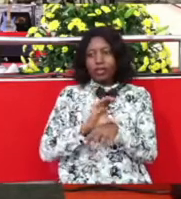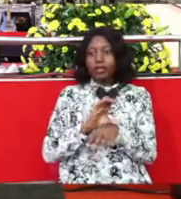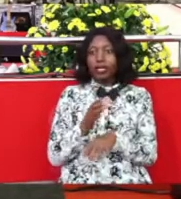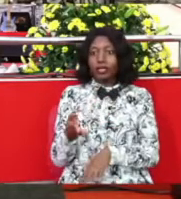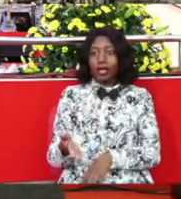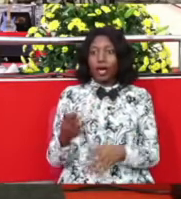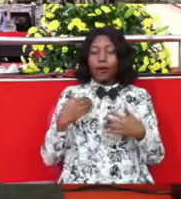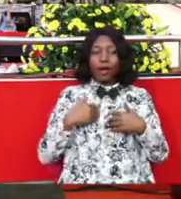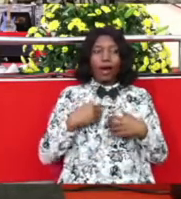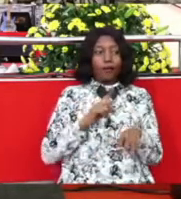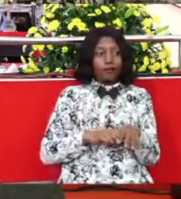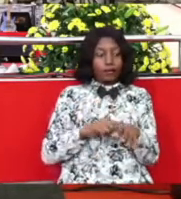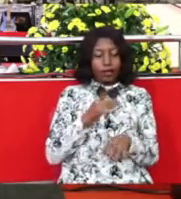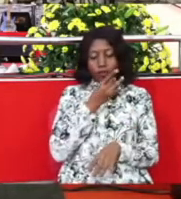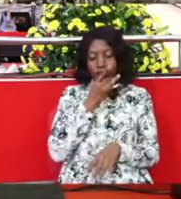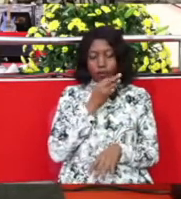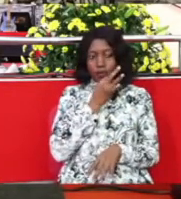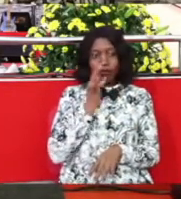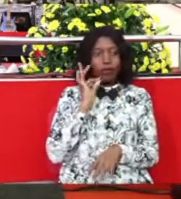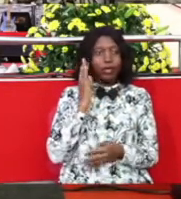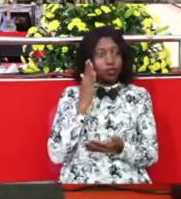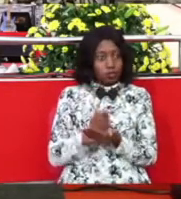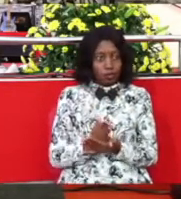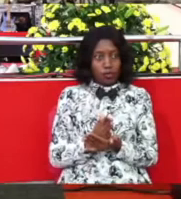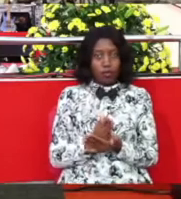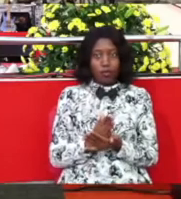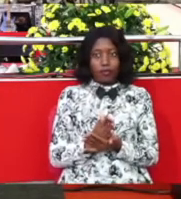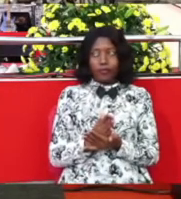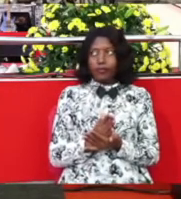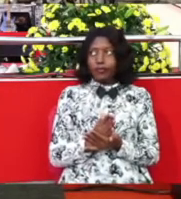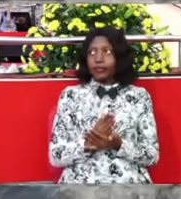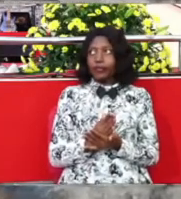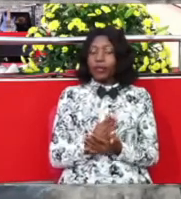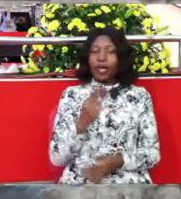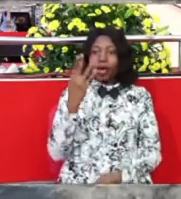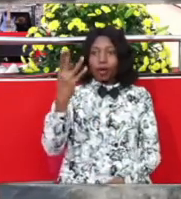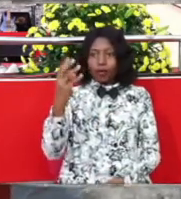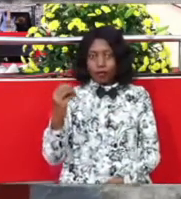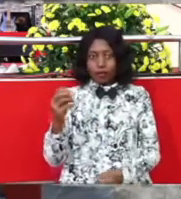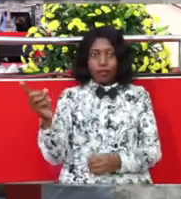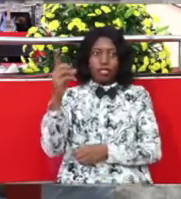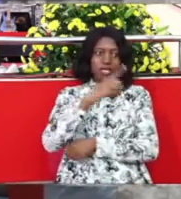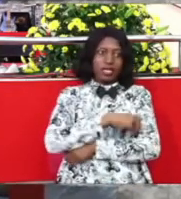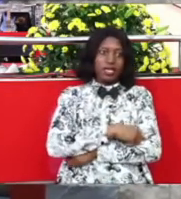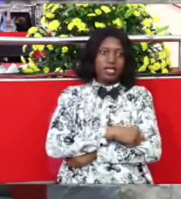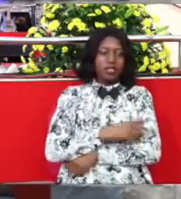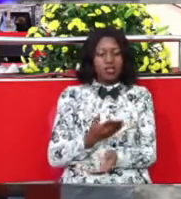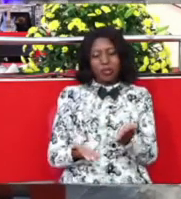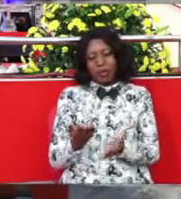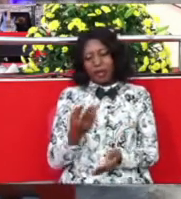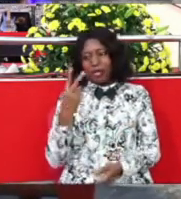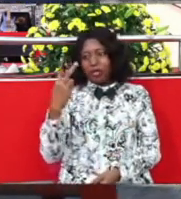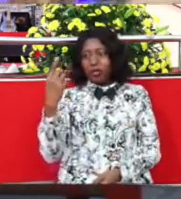of prayer and fasting. Jo katika kanisa hili tuko na nafasi ya maombi na kufunga. 40 days. Iko 40. 21 days. Ku